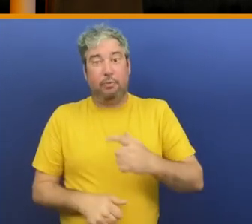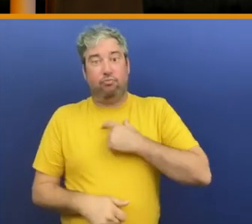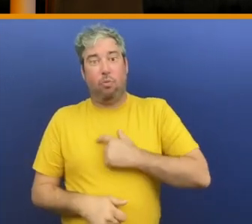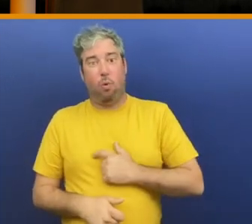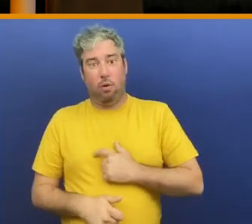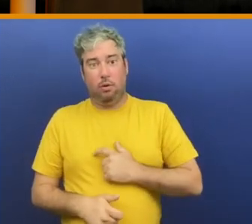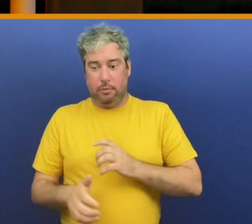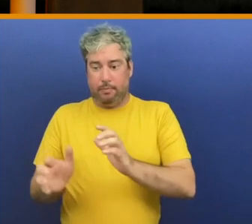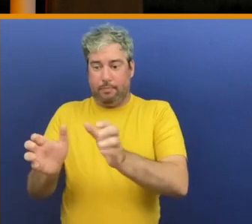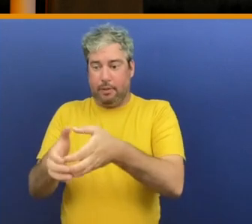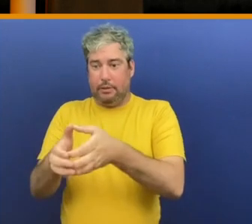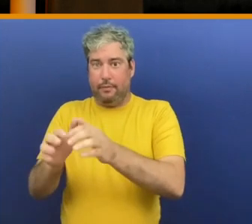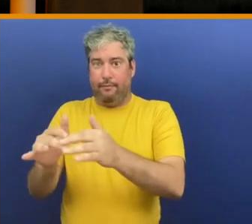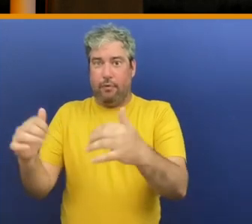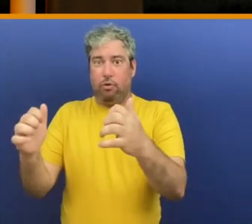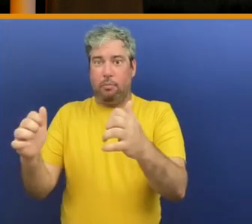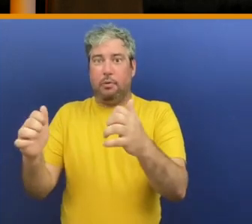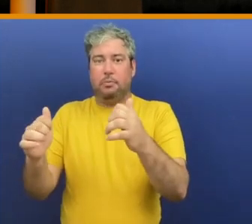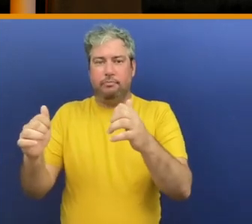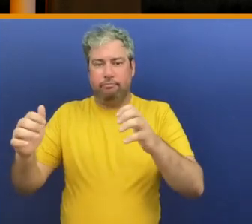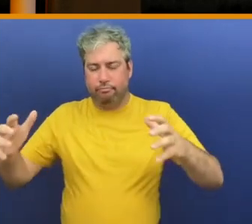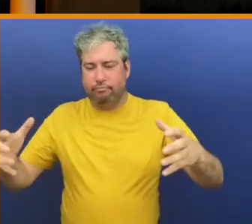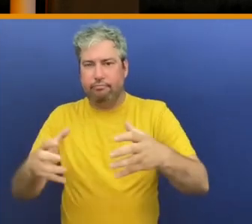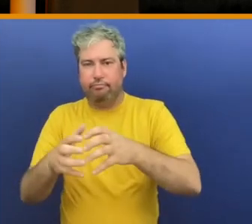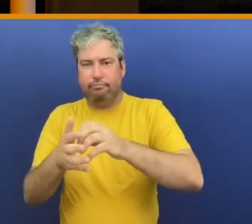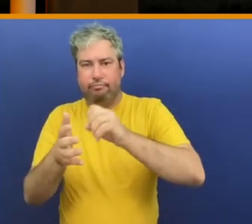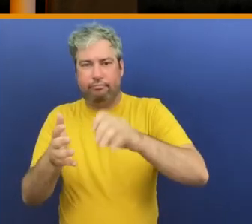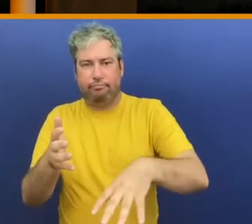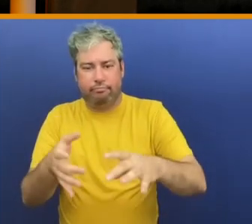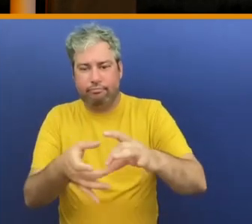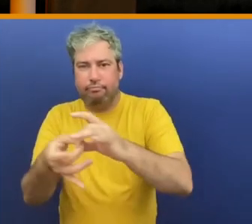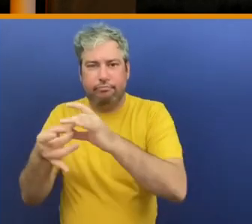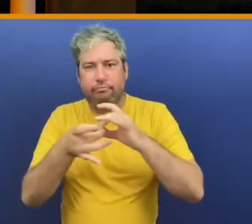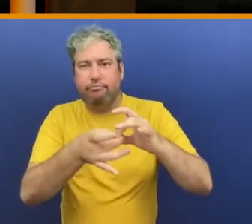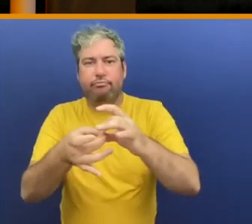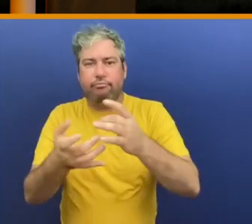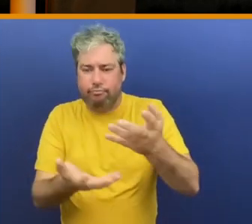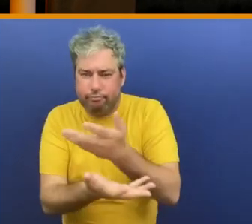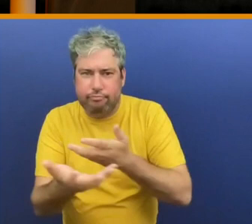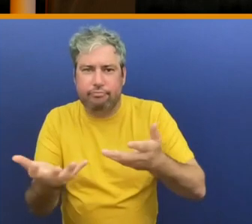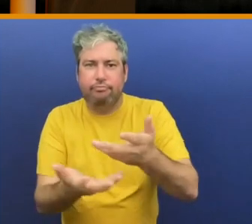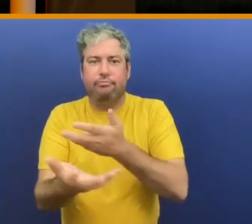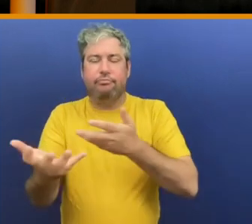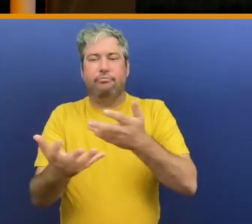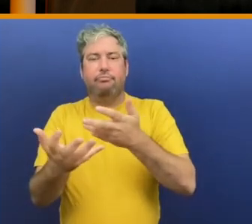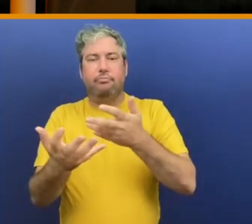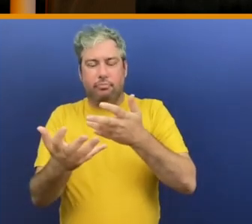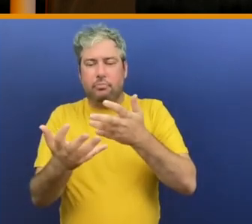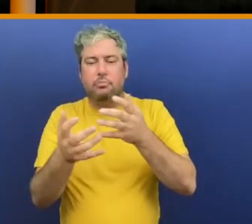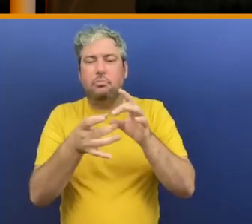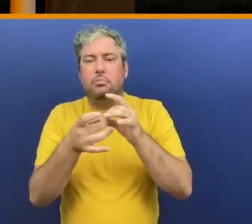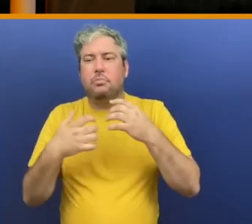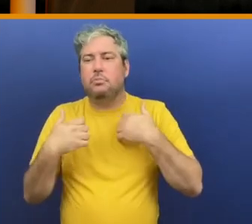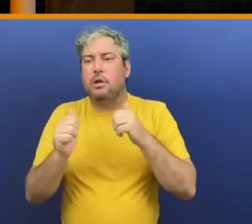other and to the party about mutual interests and for mutual support. To use federal